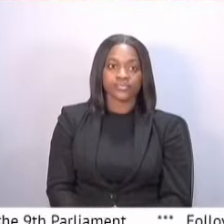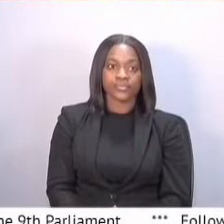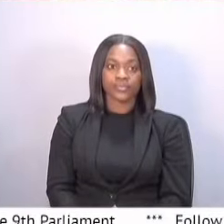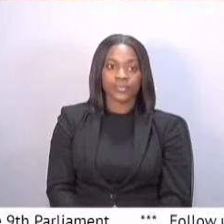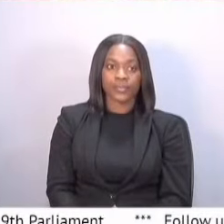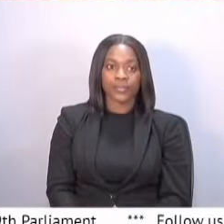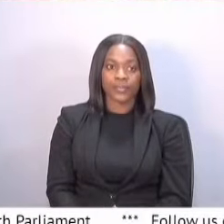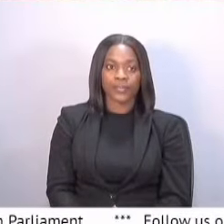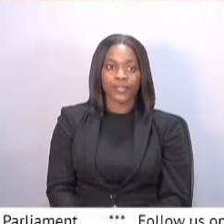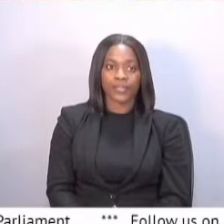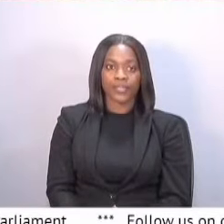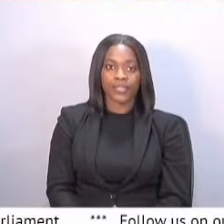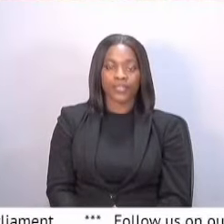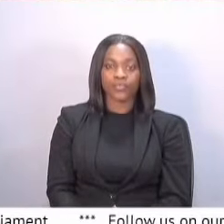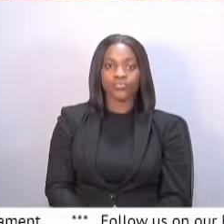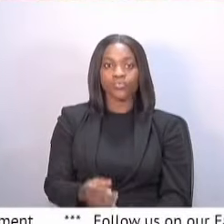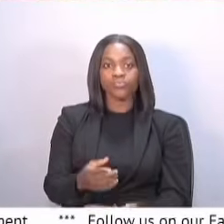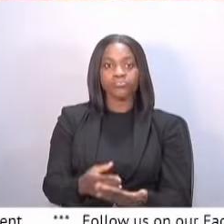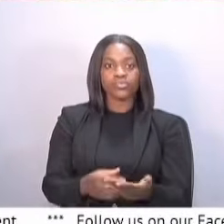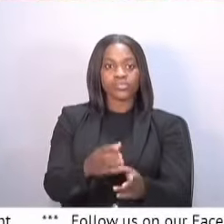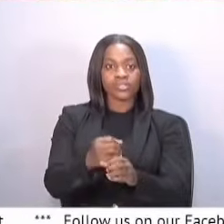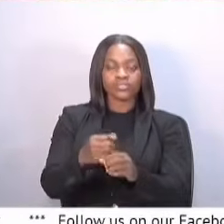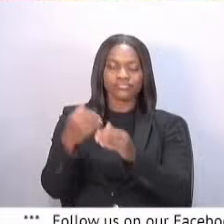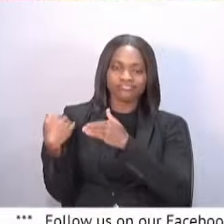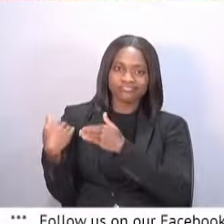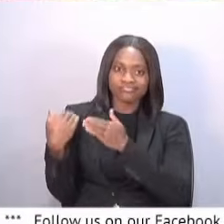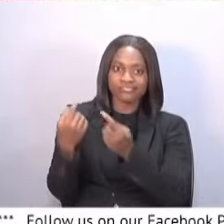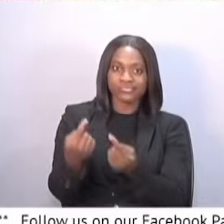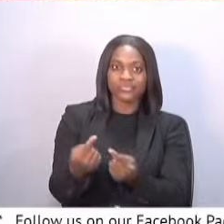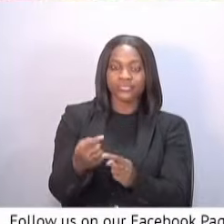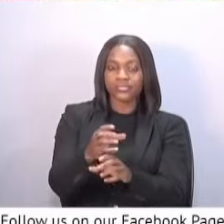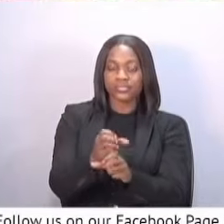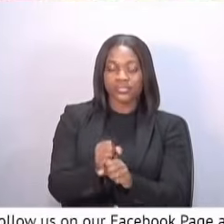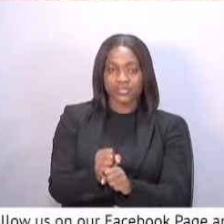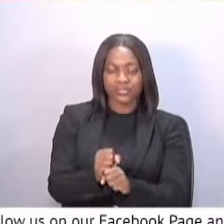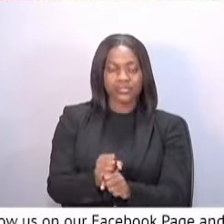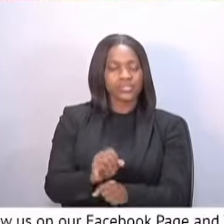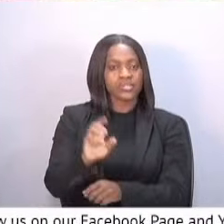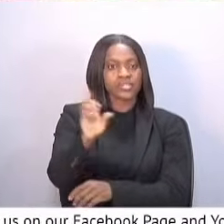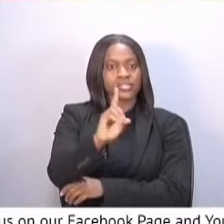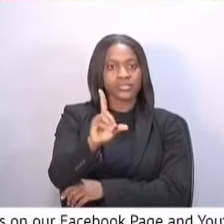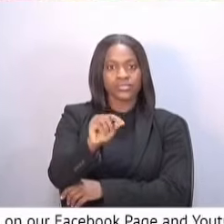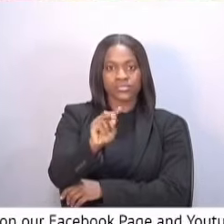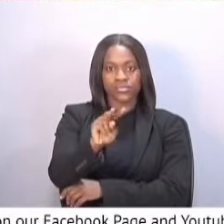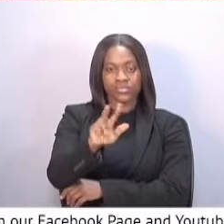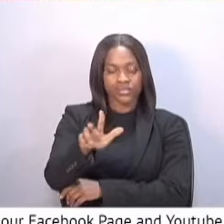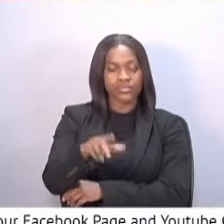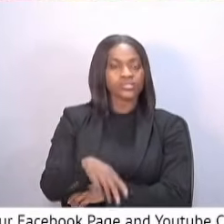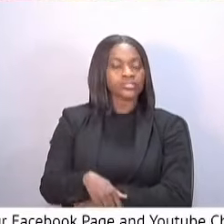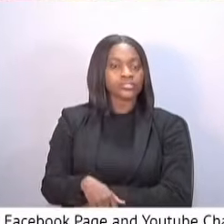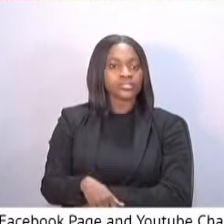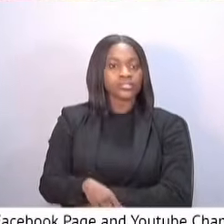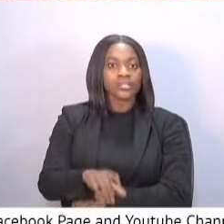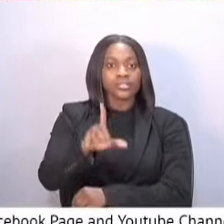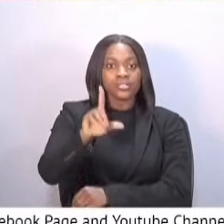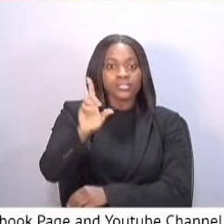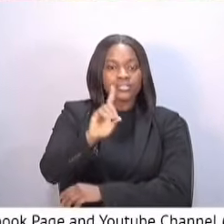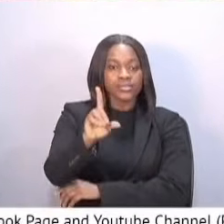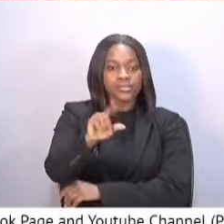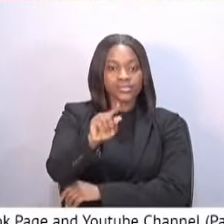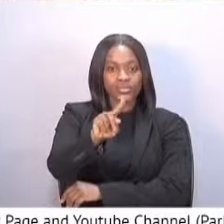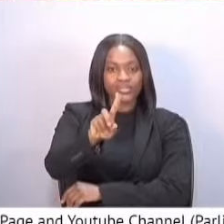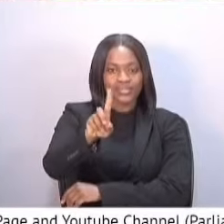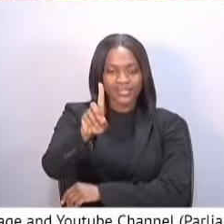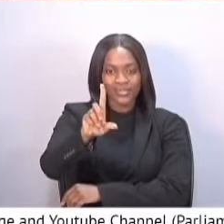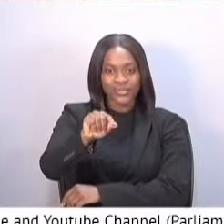So we have the duration and the key milestone. In November 2021, Ghana and Sweden signed the Article